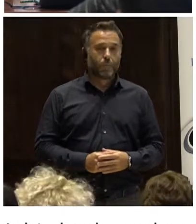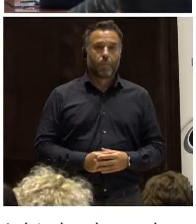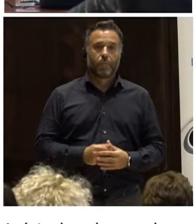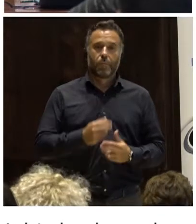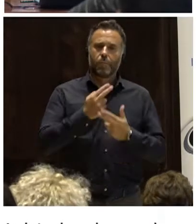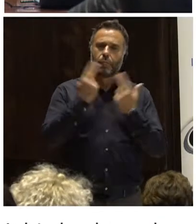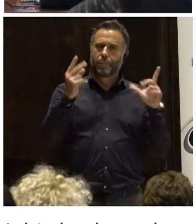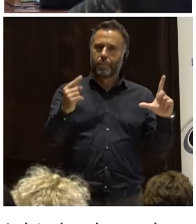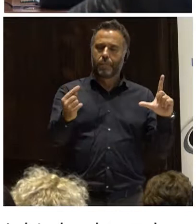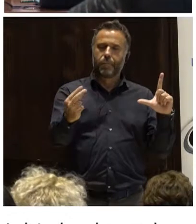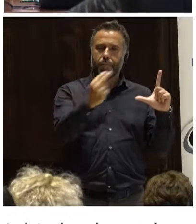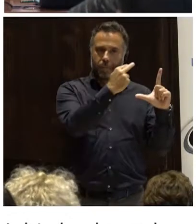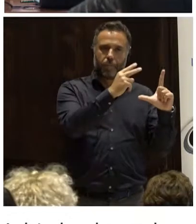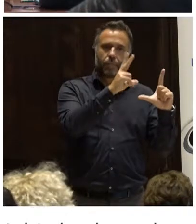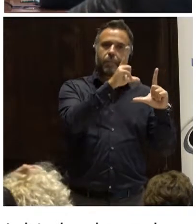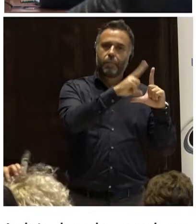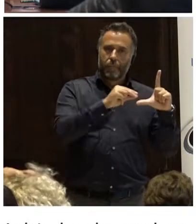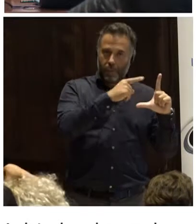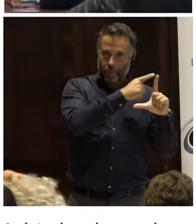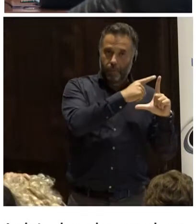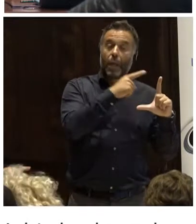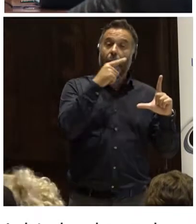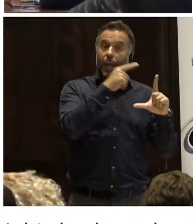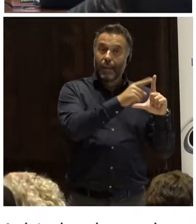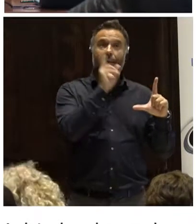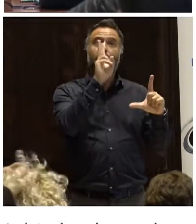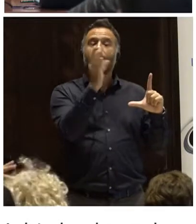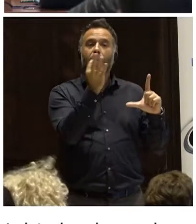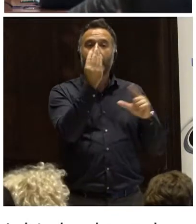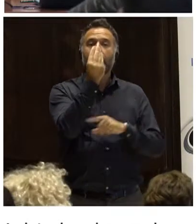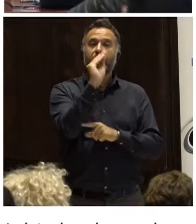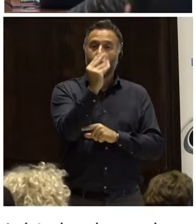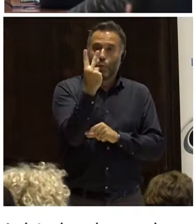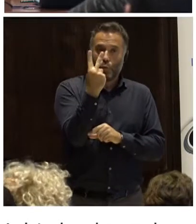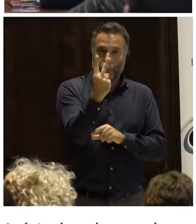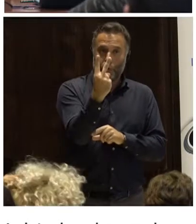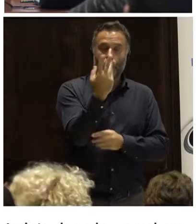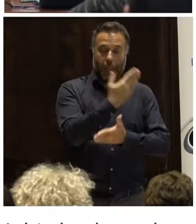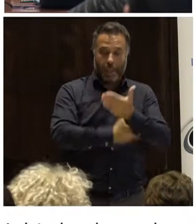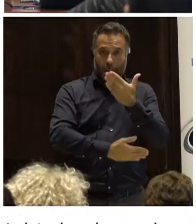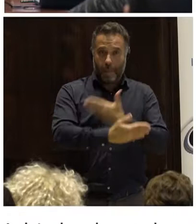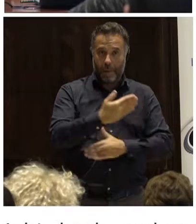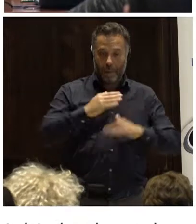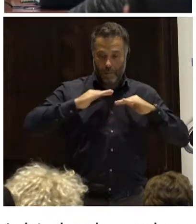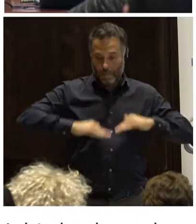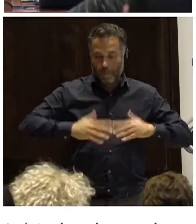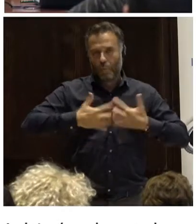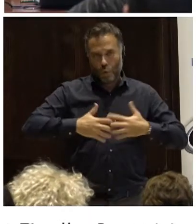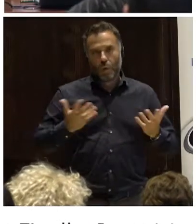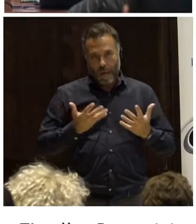These are children with severe disabilities. As I said, all of them with the gross motor function